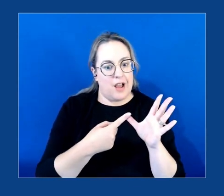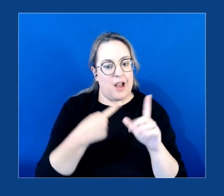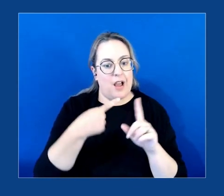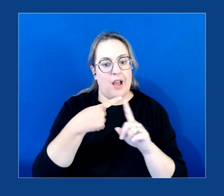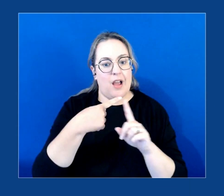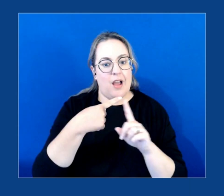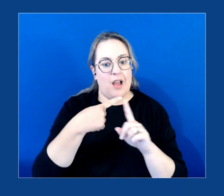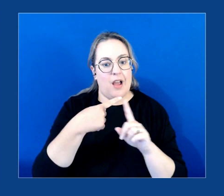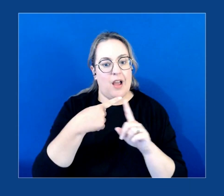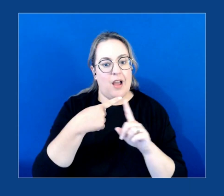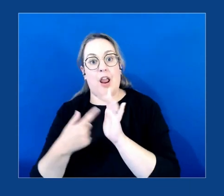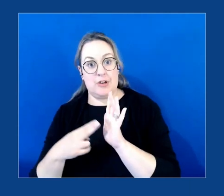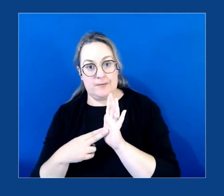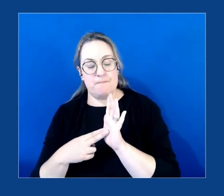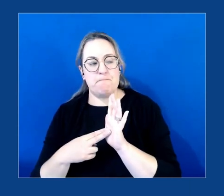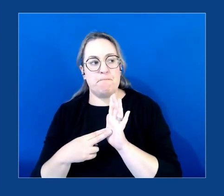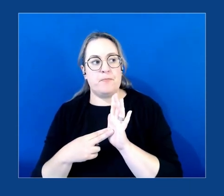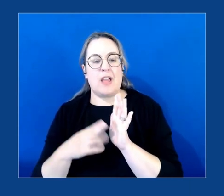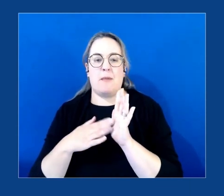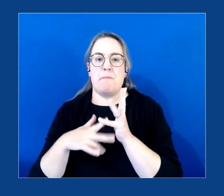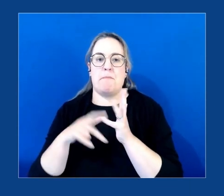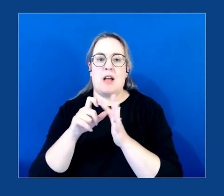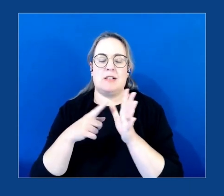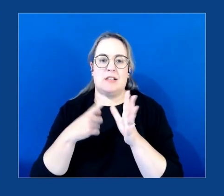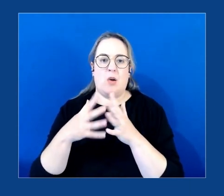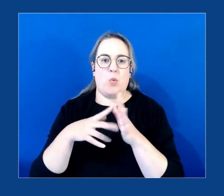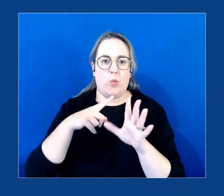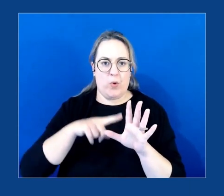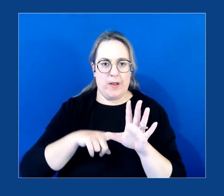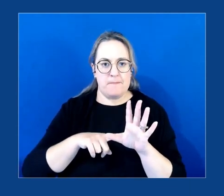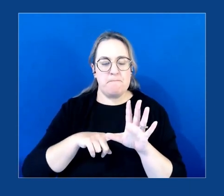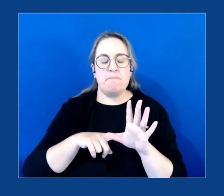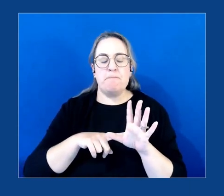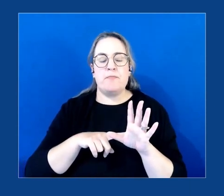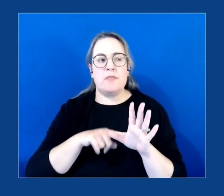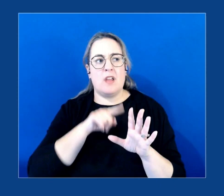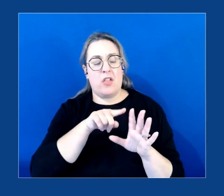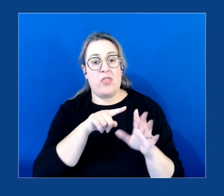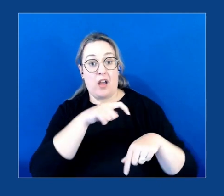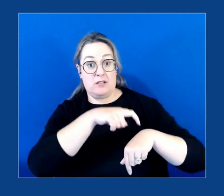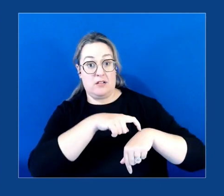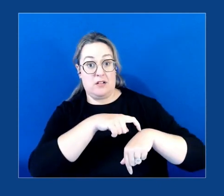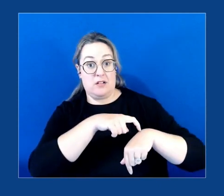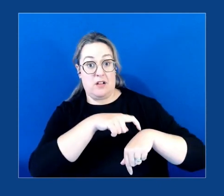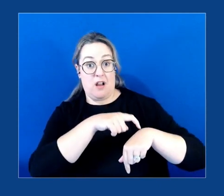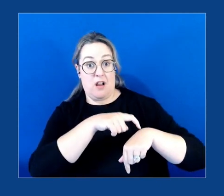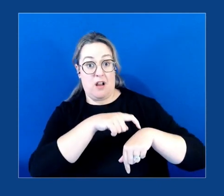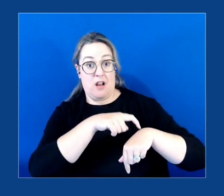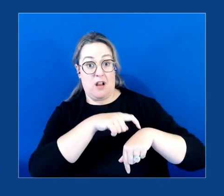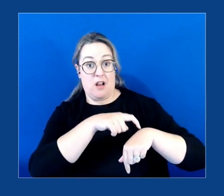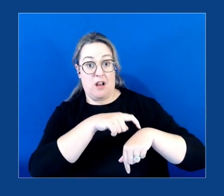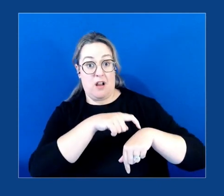Mundawoy, the really important thing was the bringing together